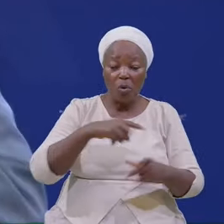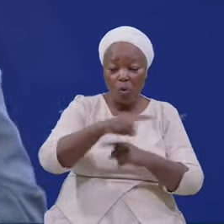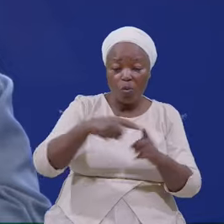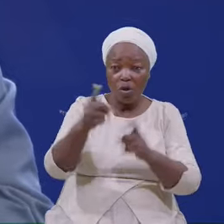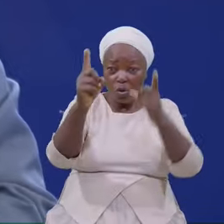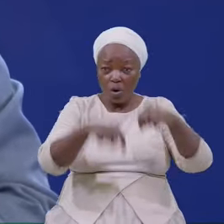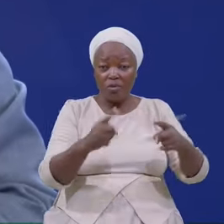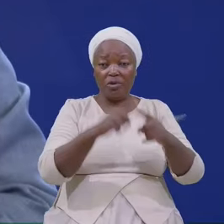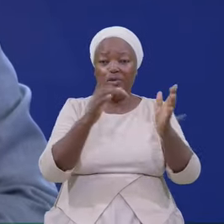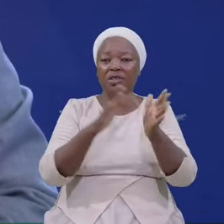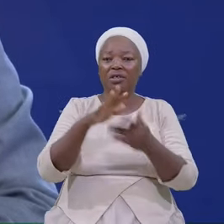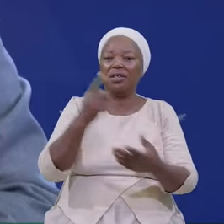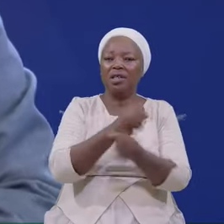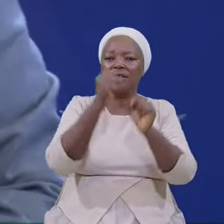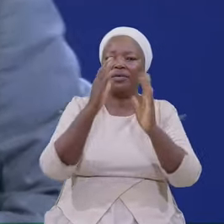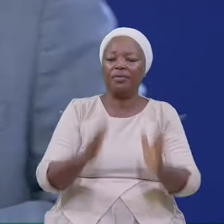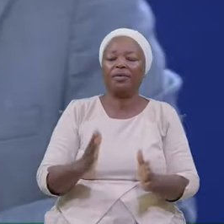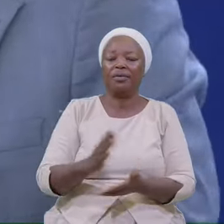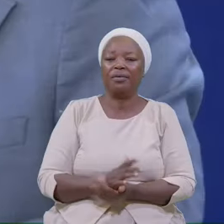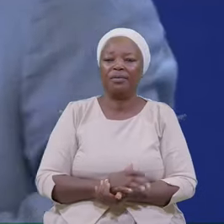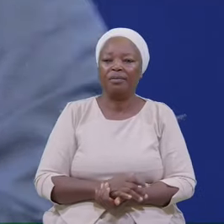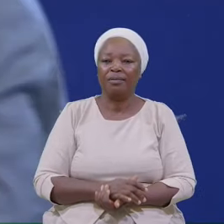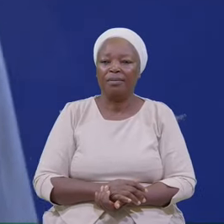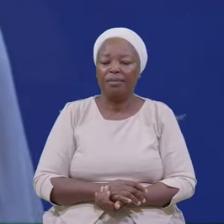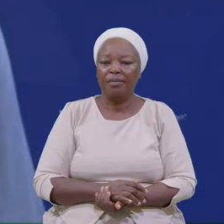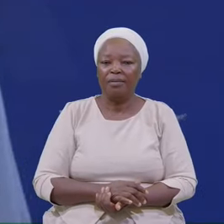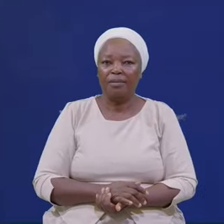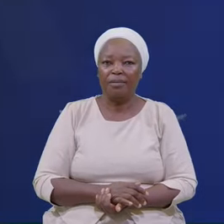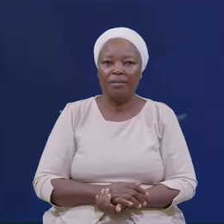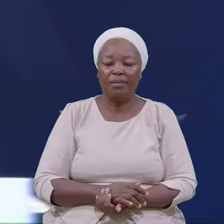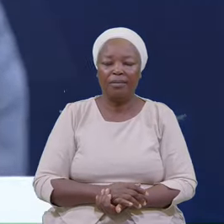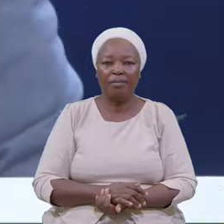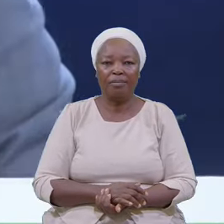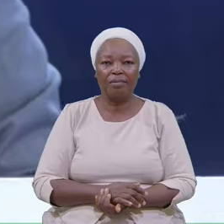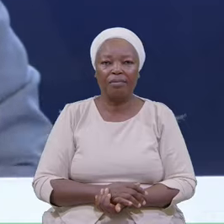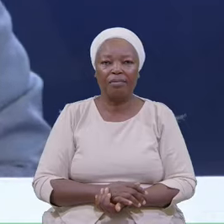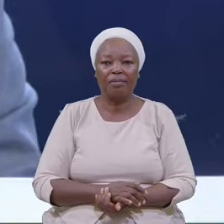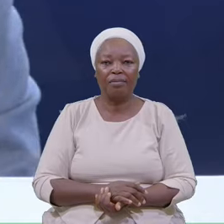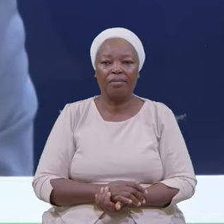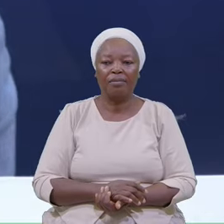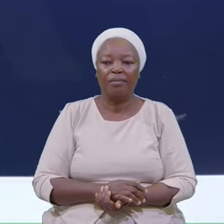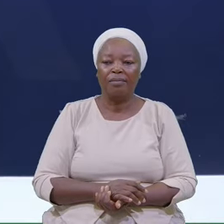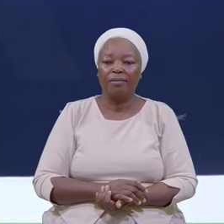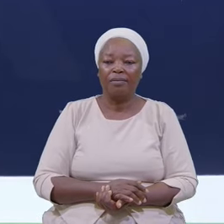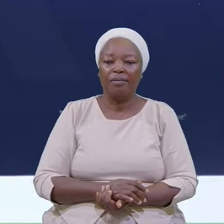Jesus, the Savior. La verge du jugement ne sera pas appliquée à votre corps lorsque vous venez à Jésus, le Sauveur.